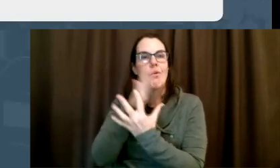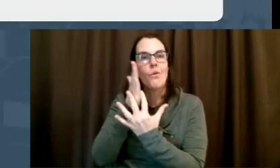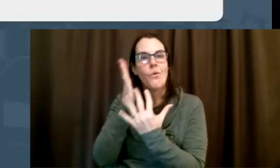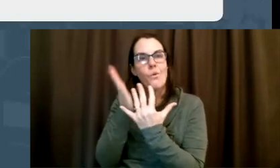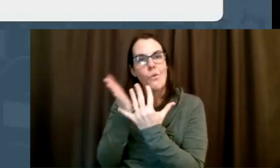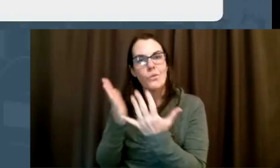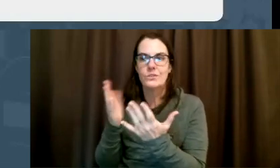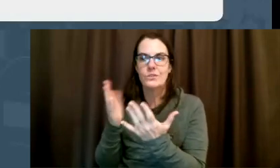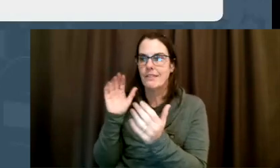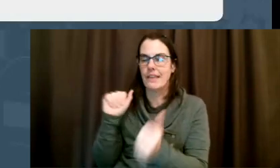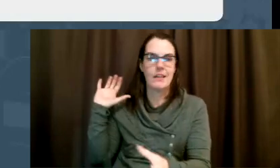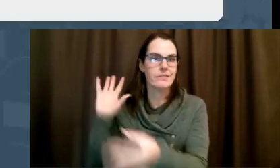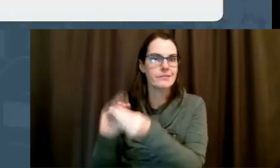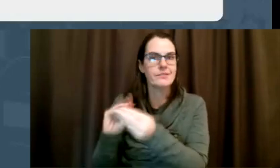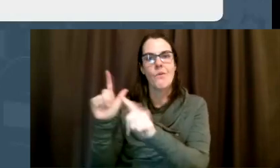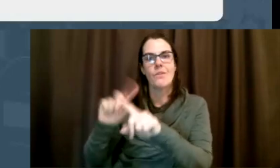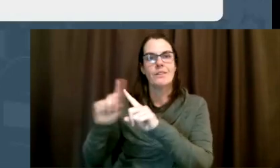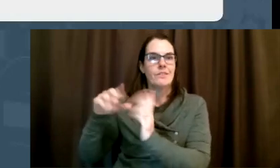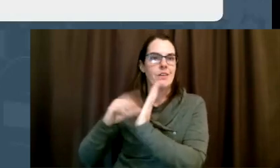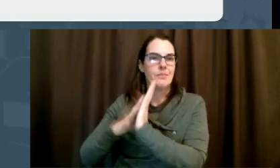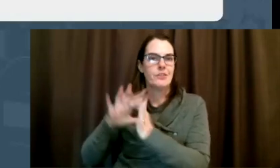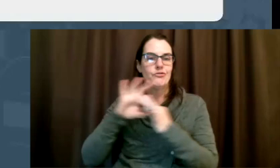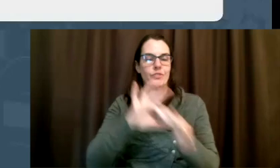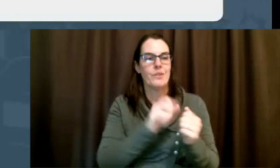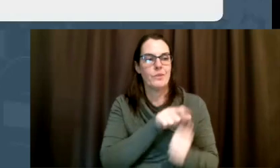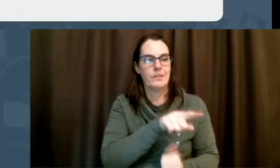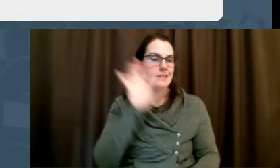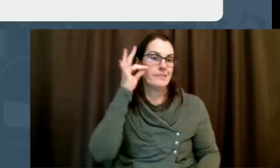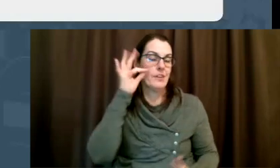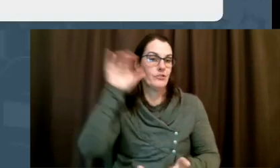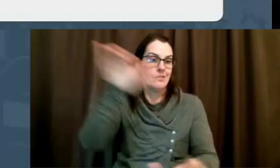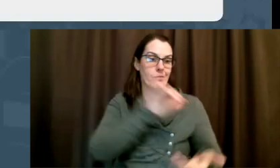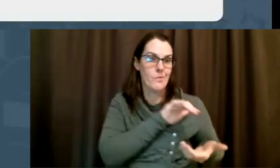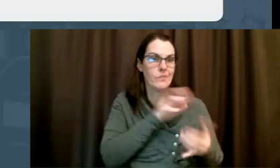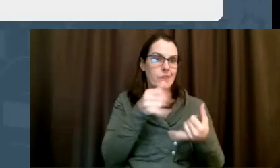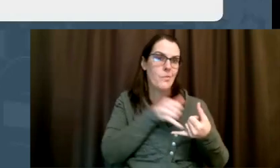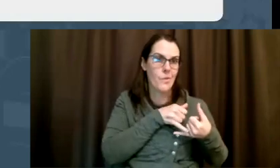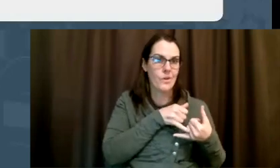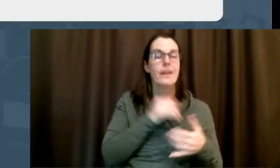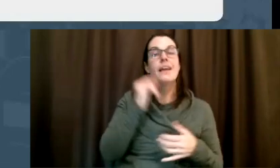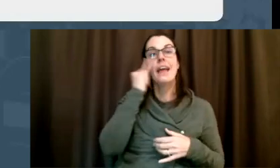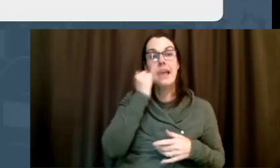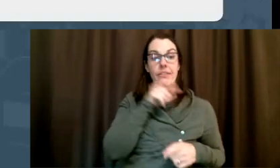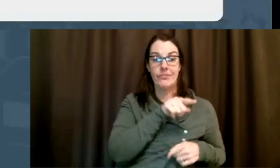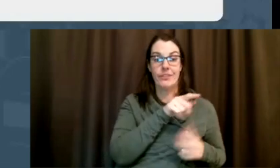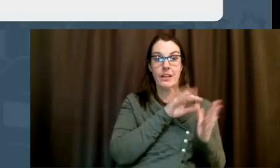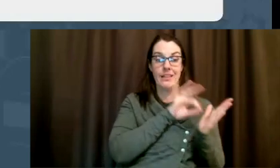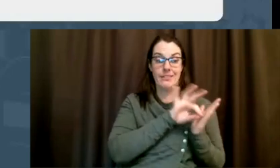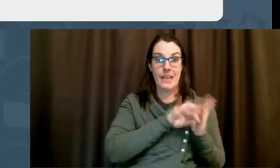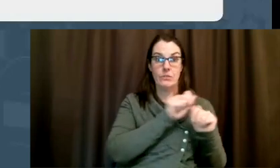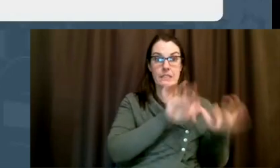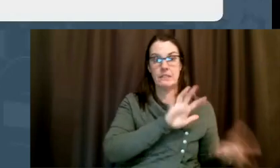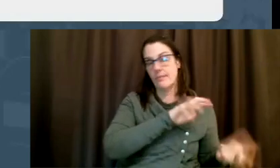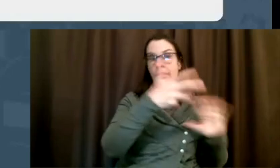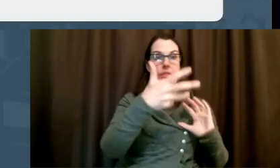of the documentation pertaining to this federal award in case the accounting system glitches, and vice versa, right? But